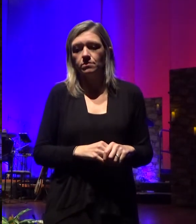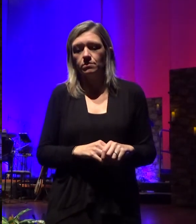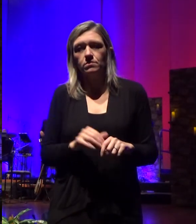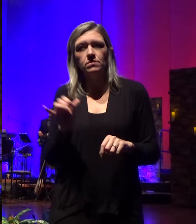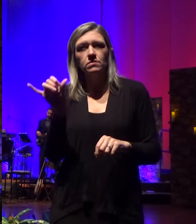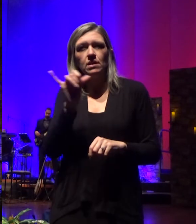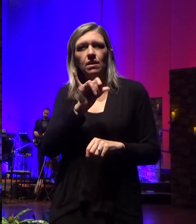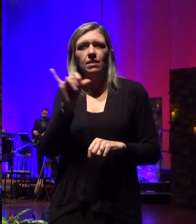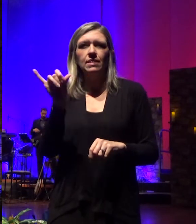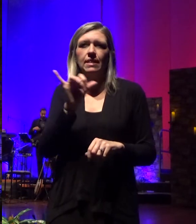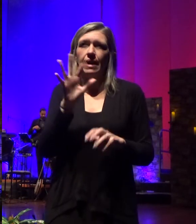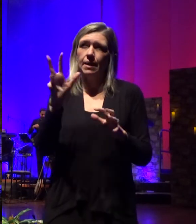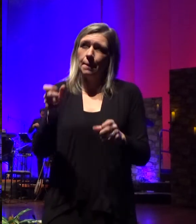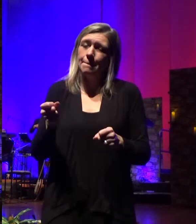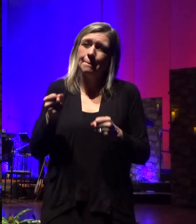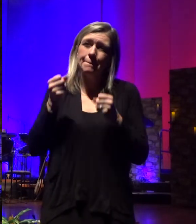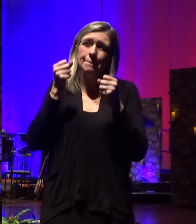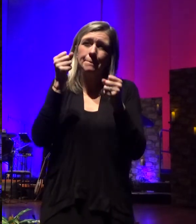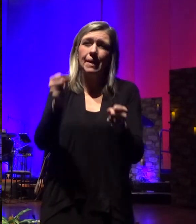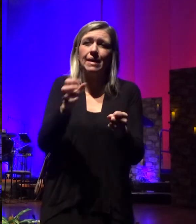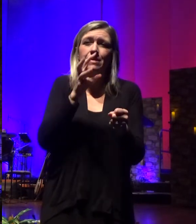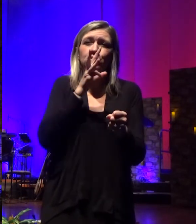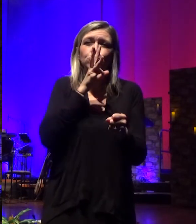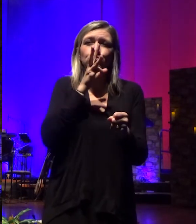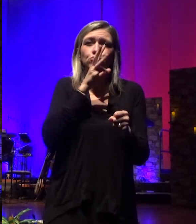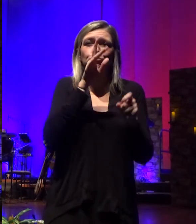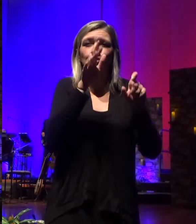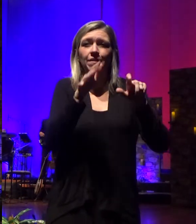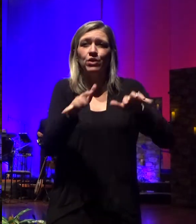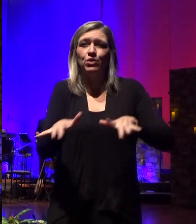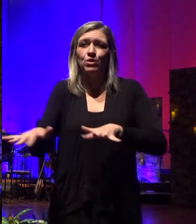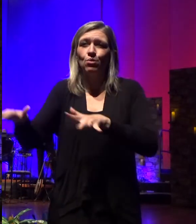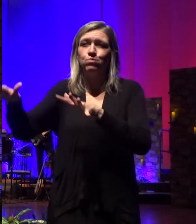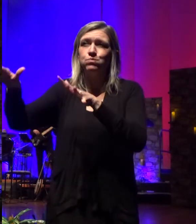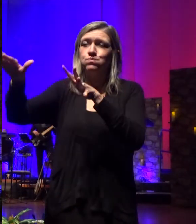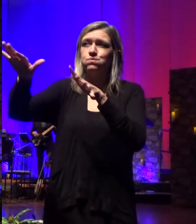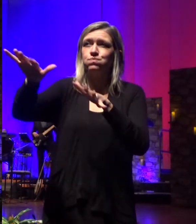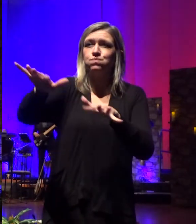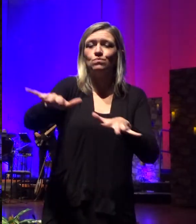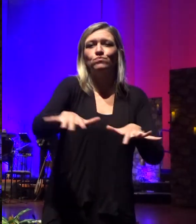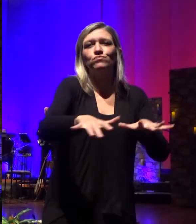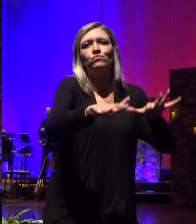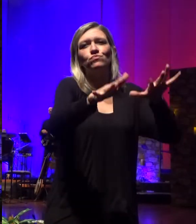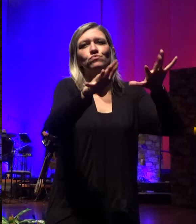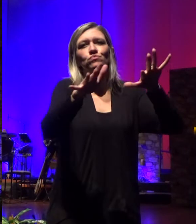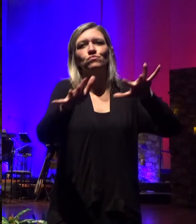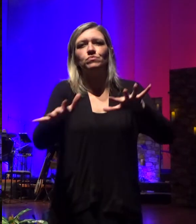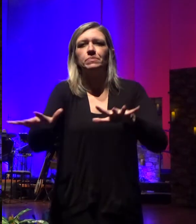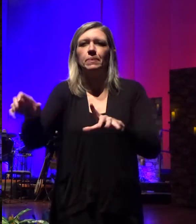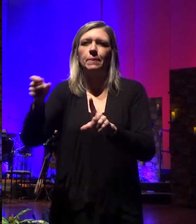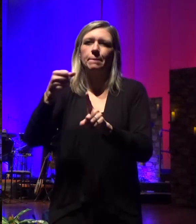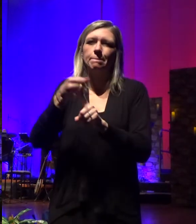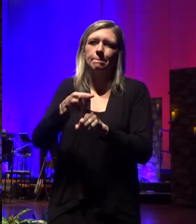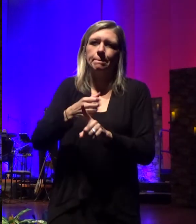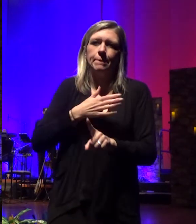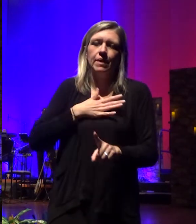like a mighty river to my heart.